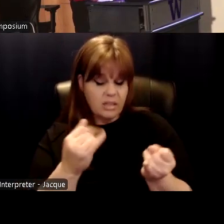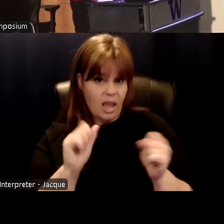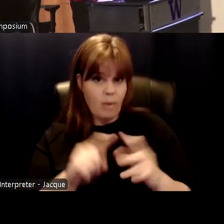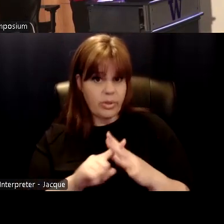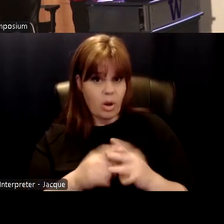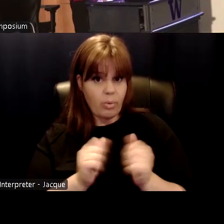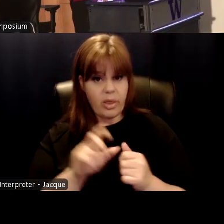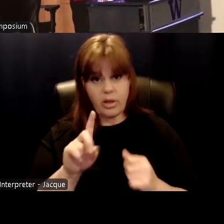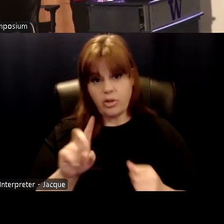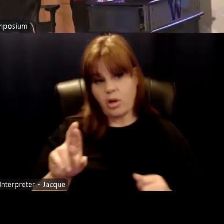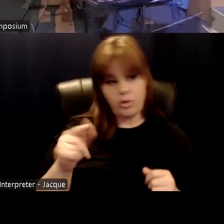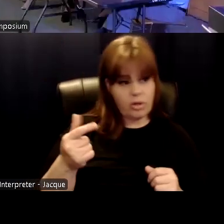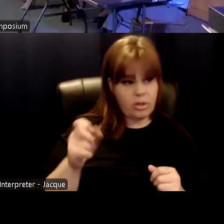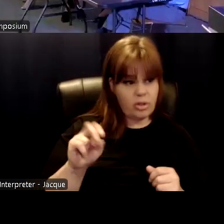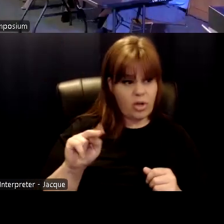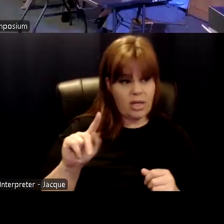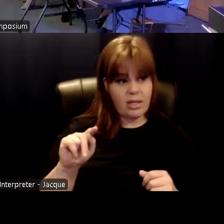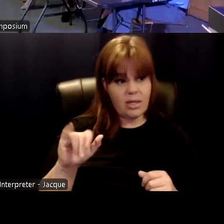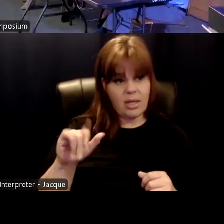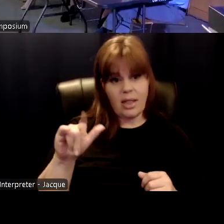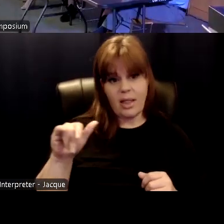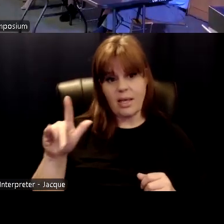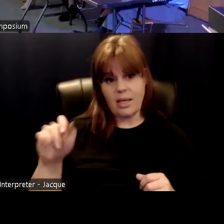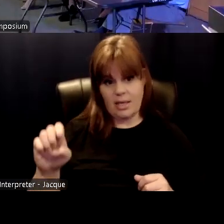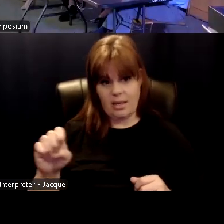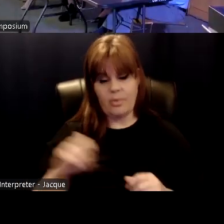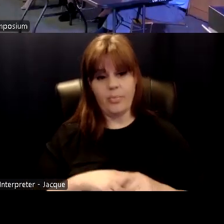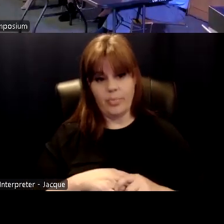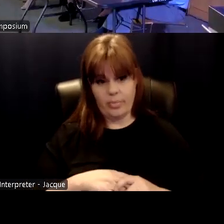with Dr. Gentili? And yeah.